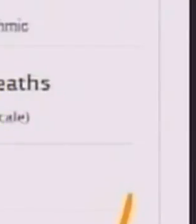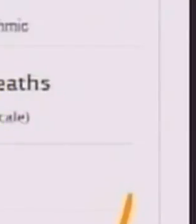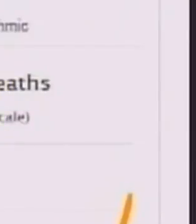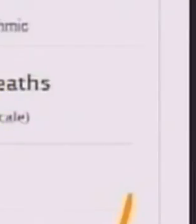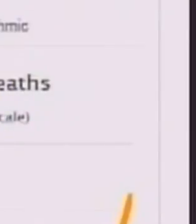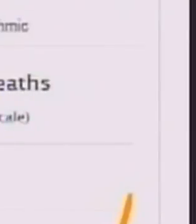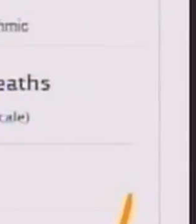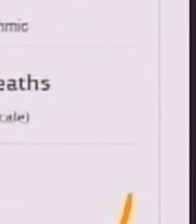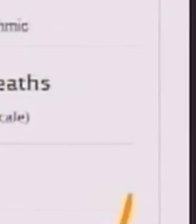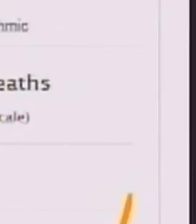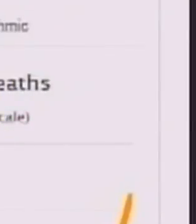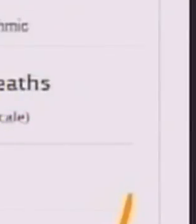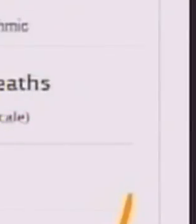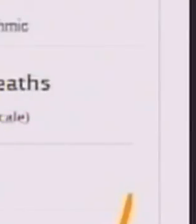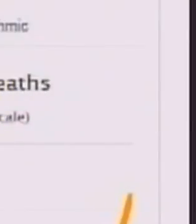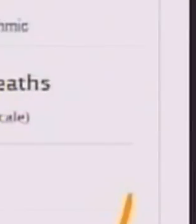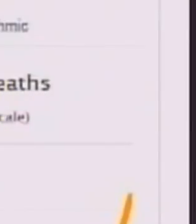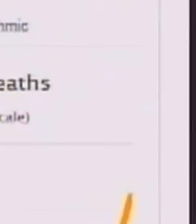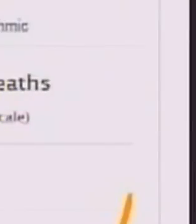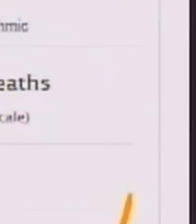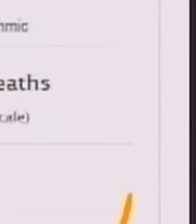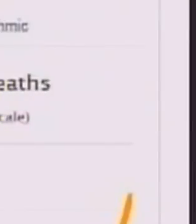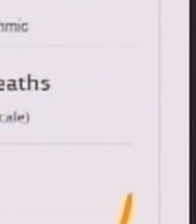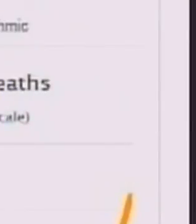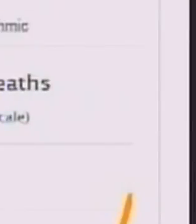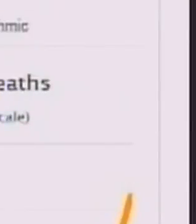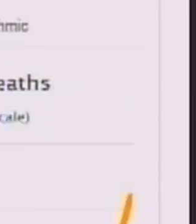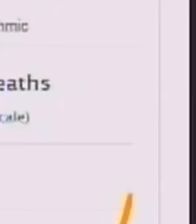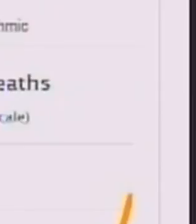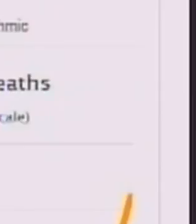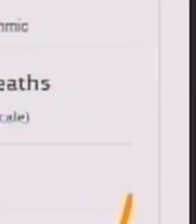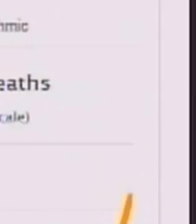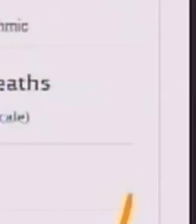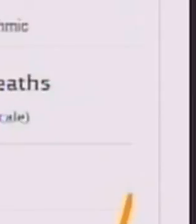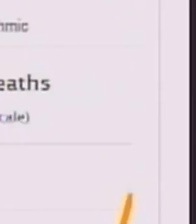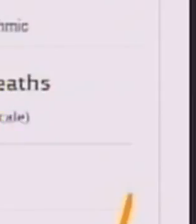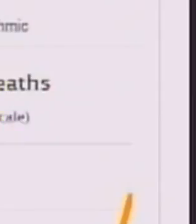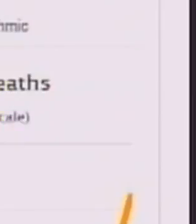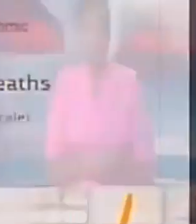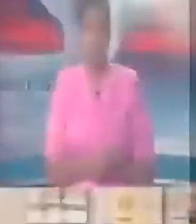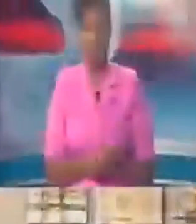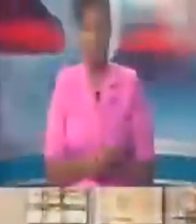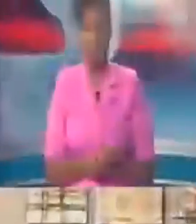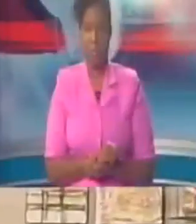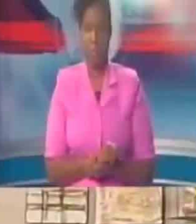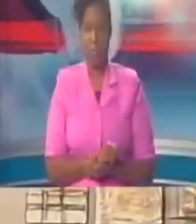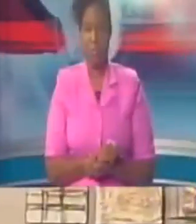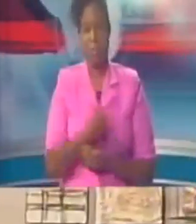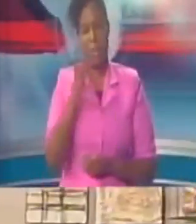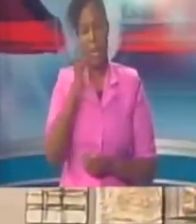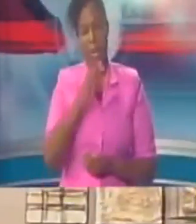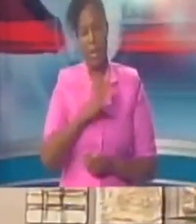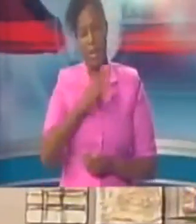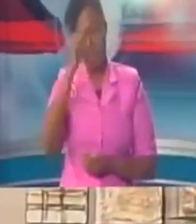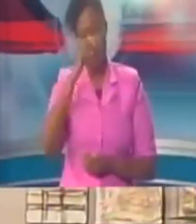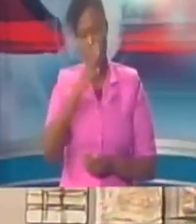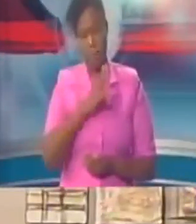world. Ladies and gentlemen, we have had to date 8 deaths.